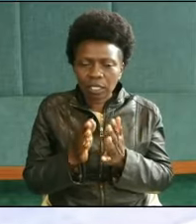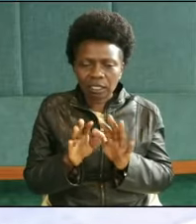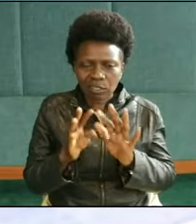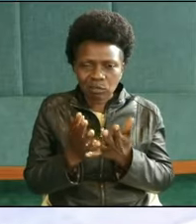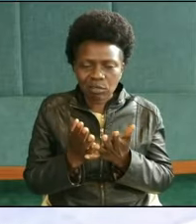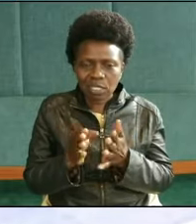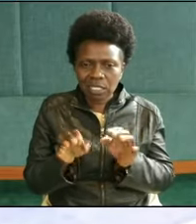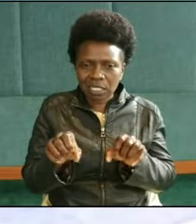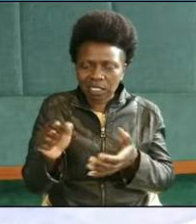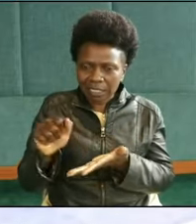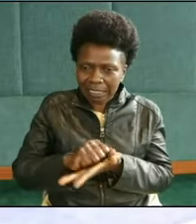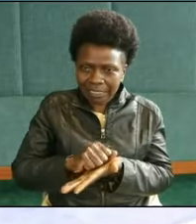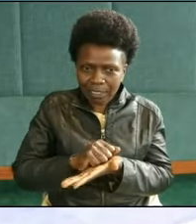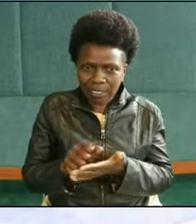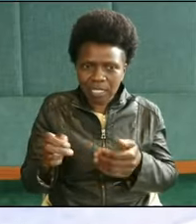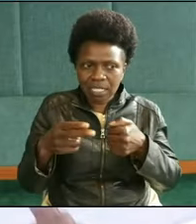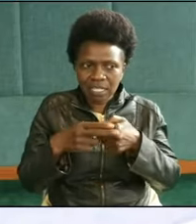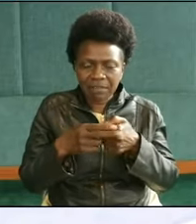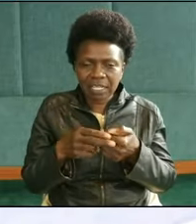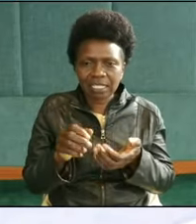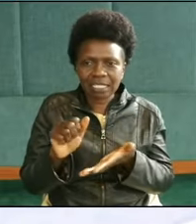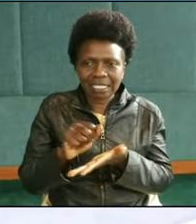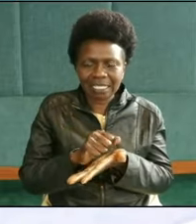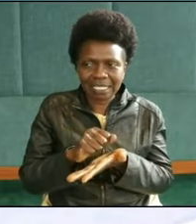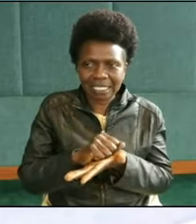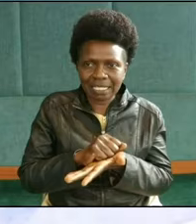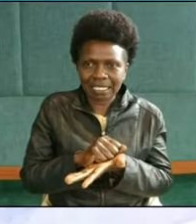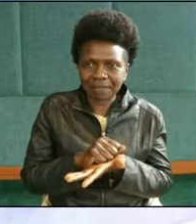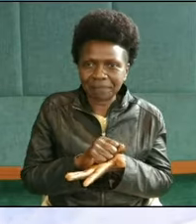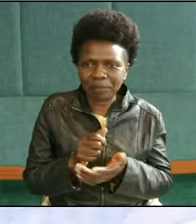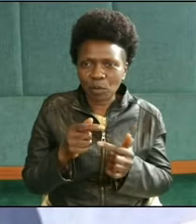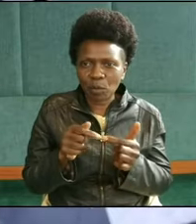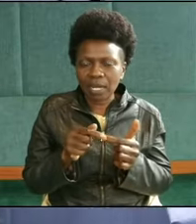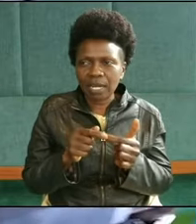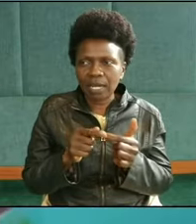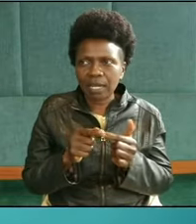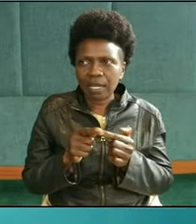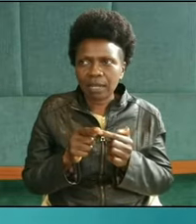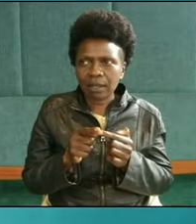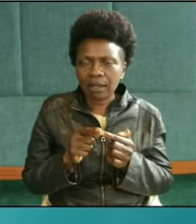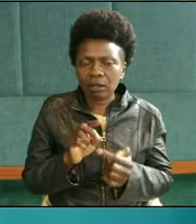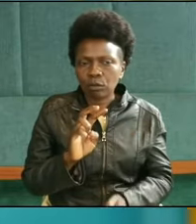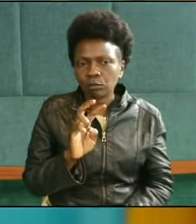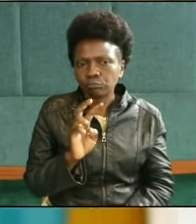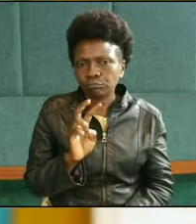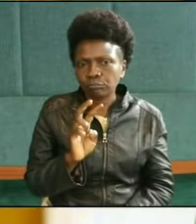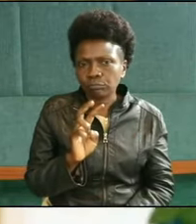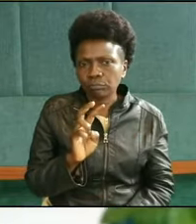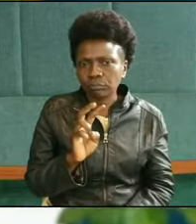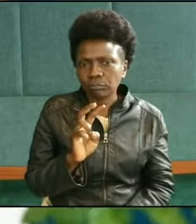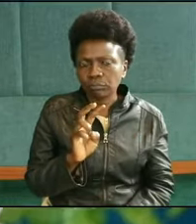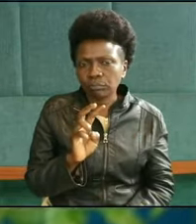sealed with seven seals. When you look at the